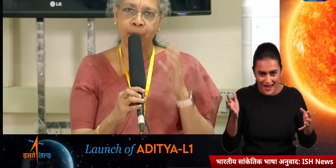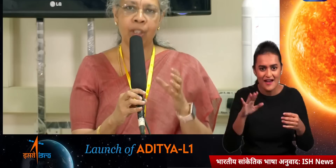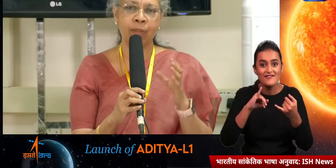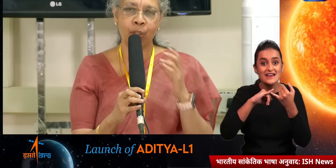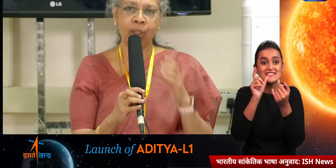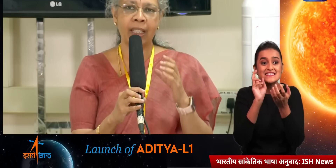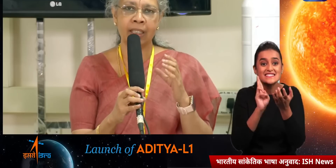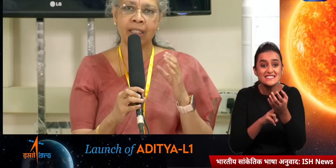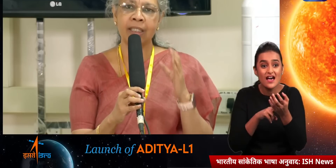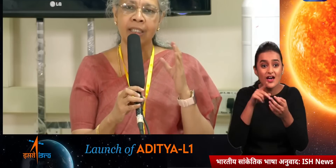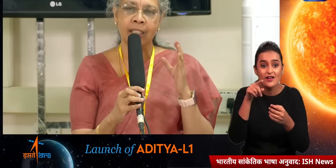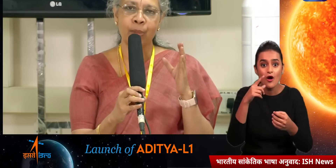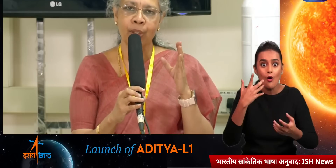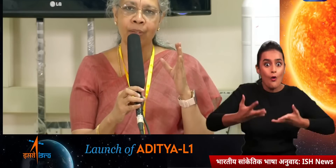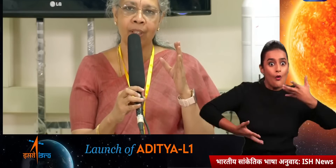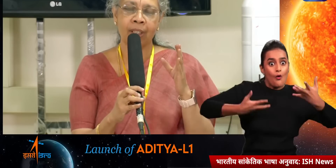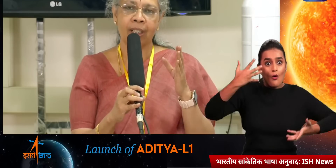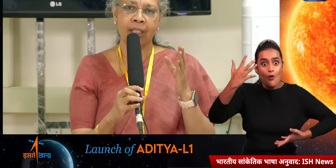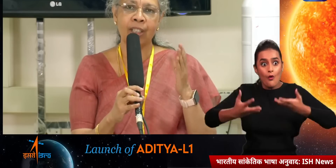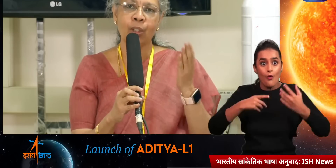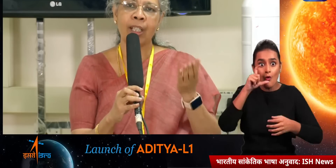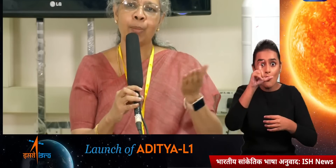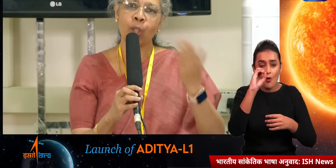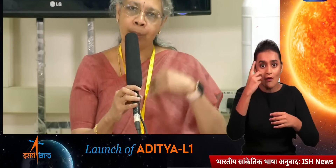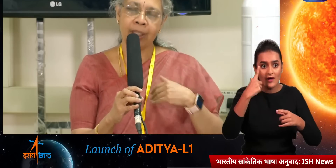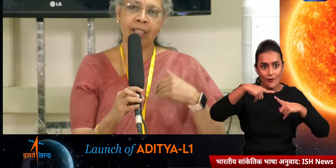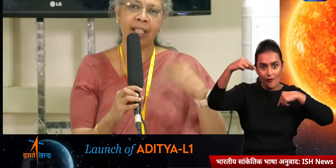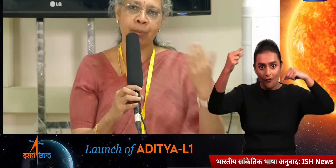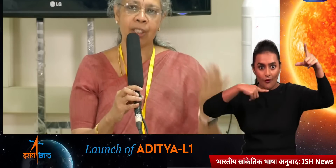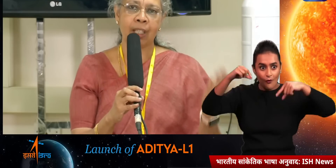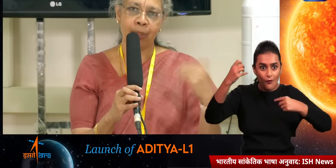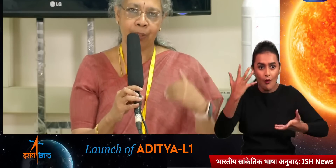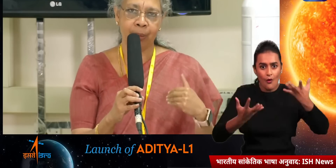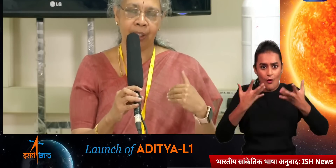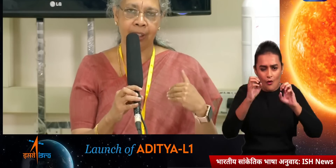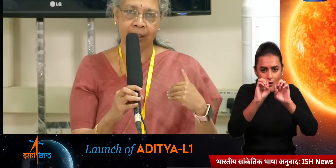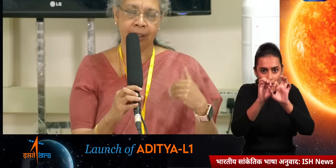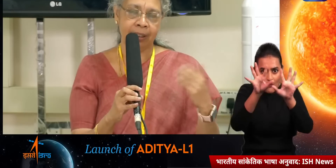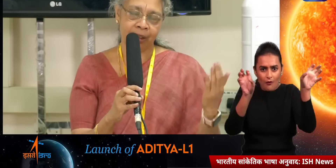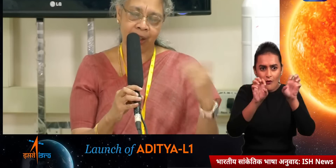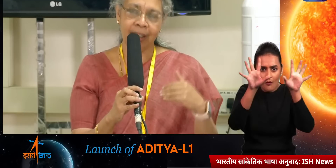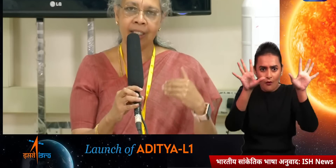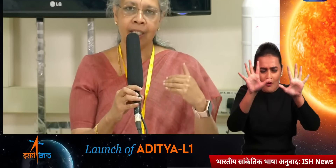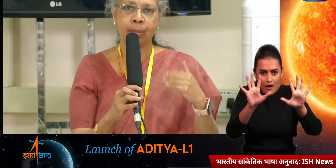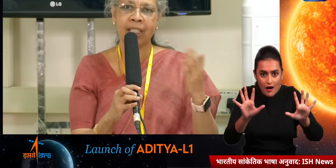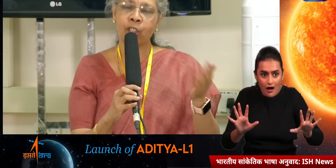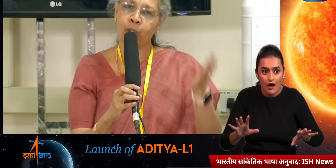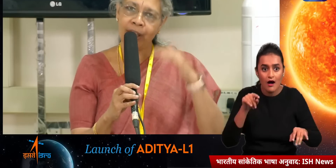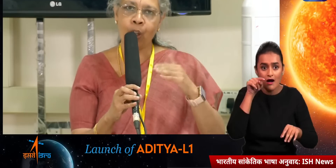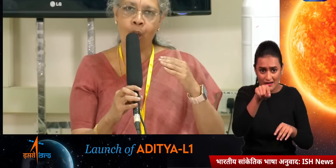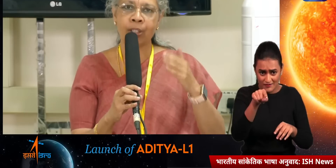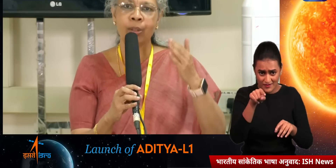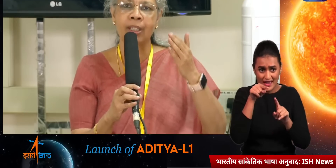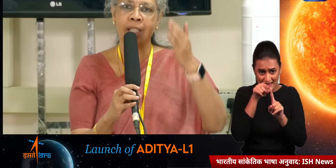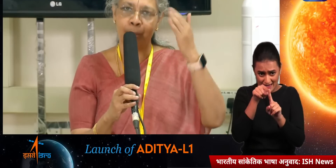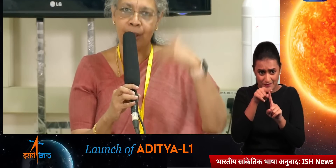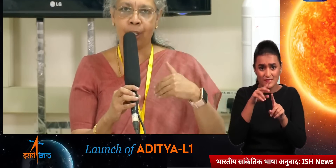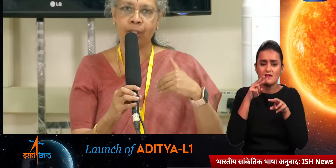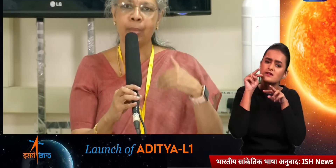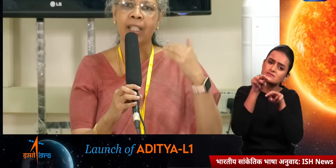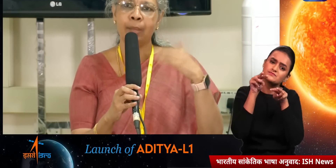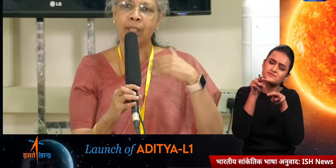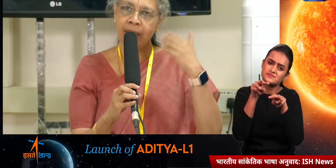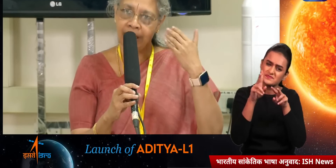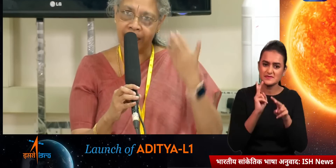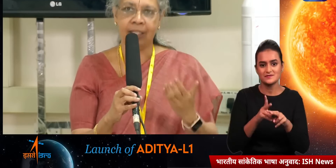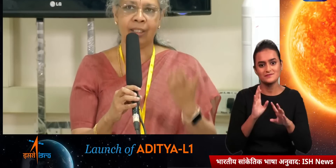the emission which you get is in the terms of, it's not absorbing the light which is coming from the sun, but it's already hot, so it is coming down